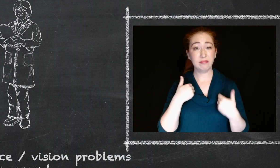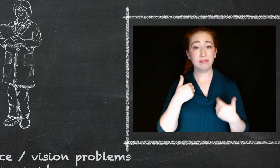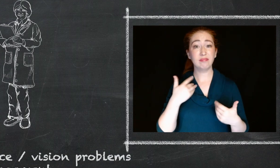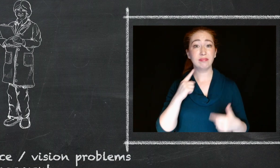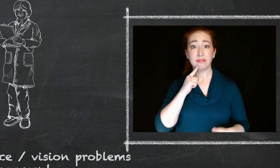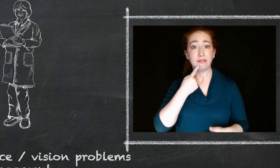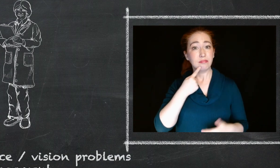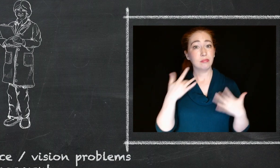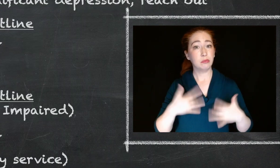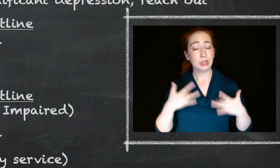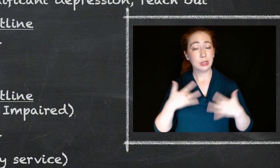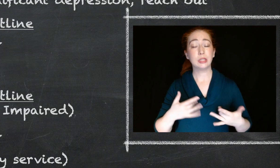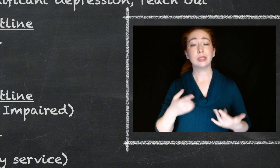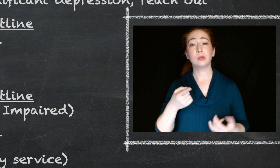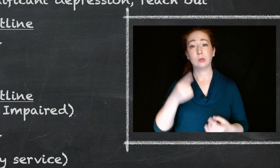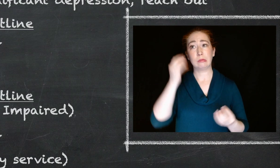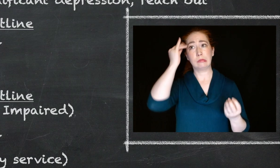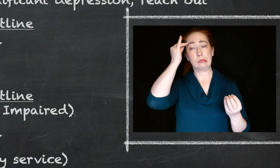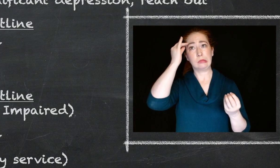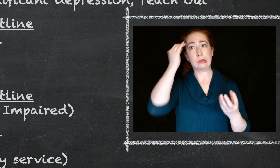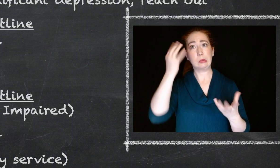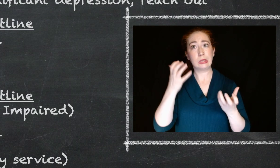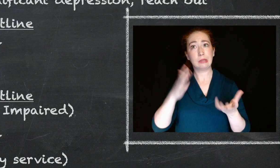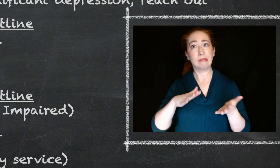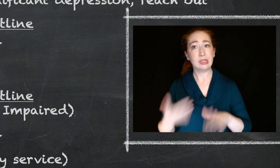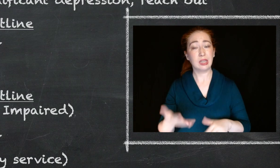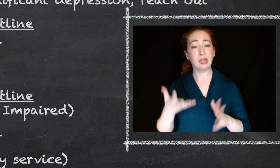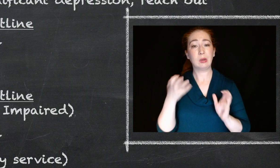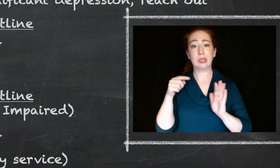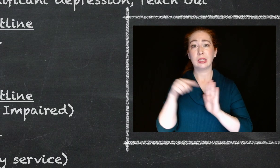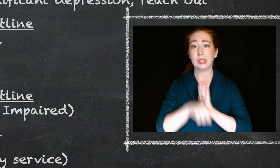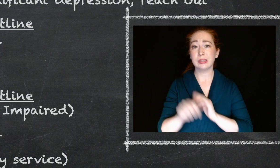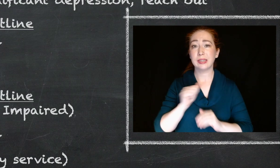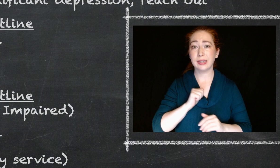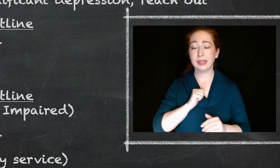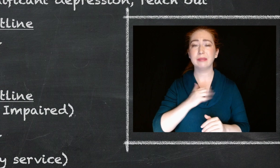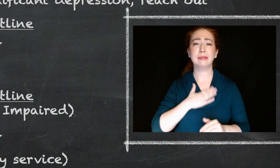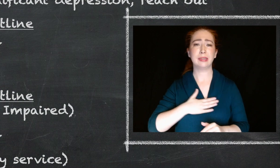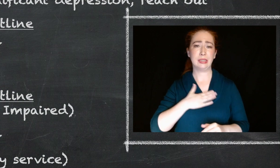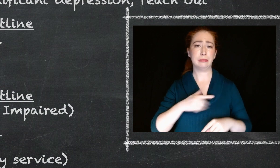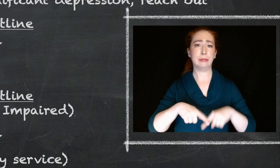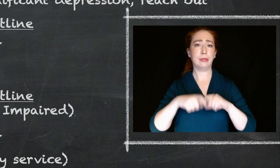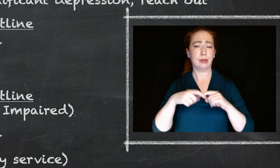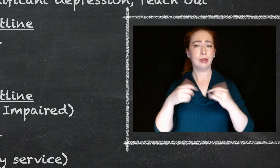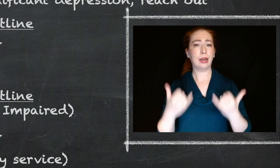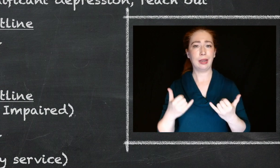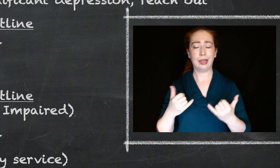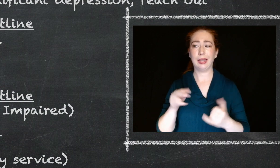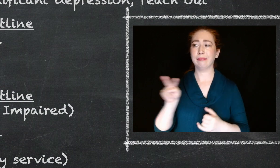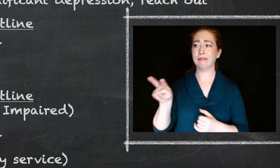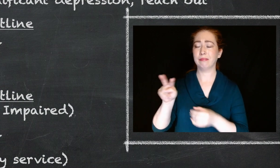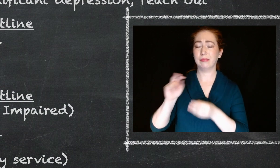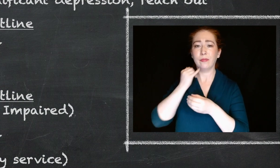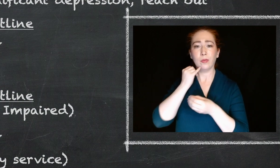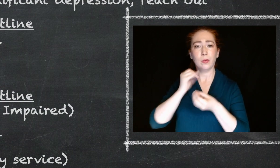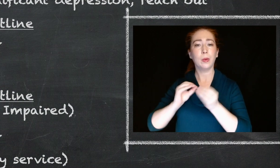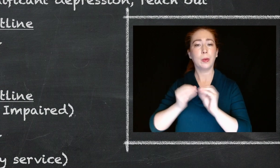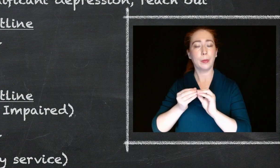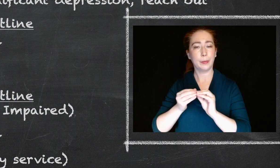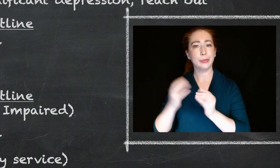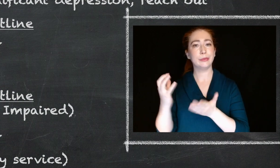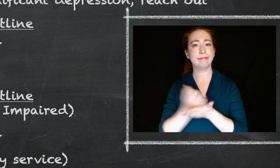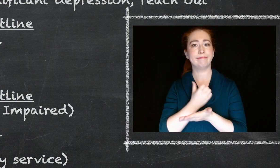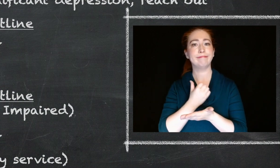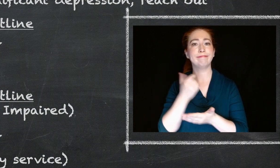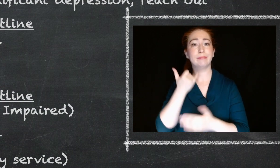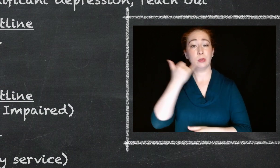or illnesses, especially if you are experiencing significant depression or suicidal thoughts.